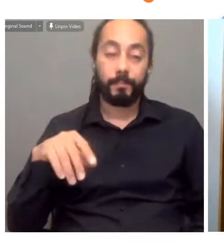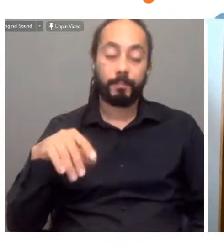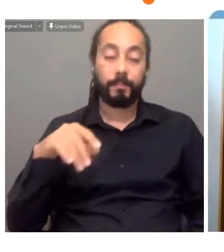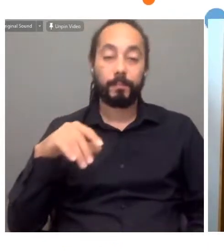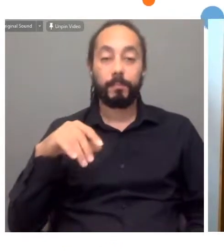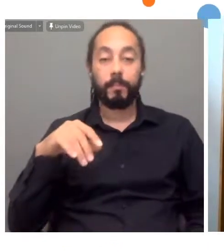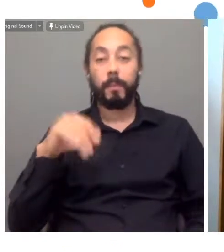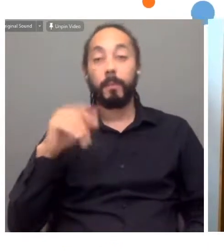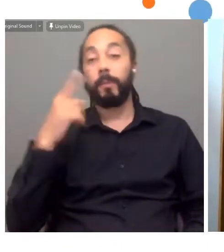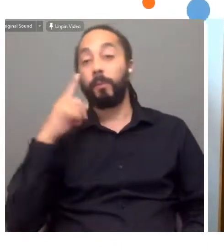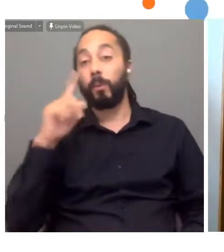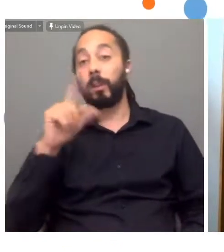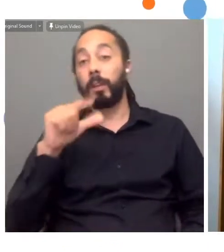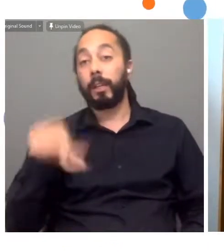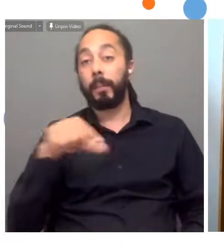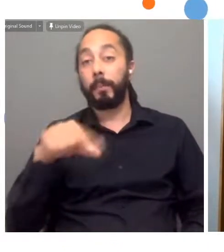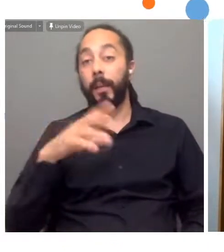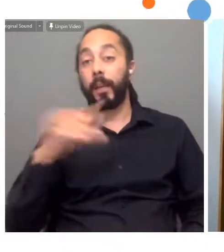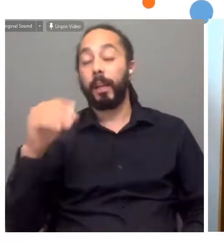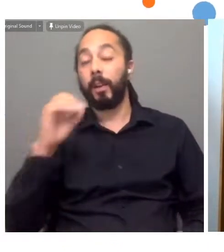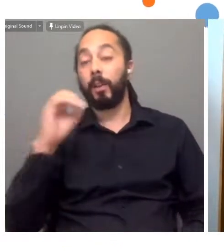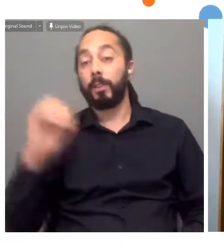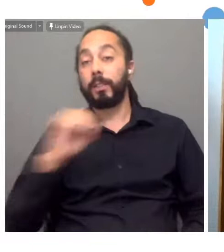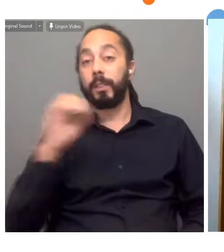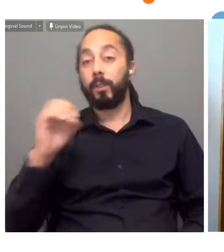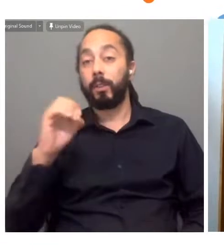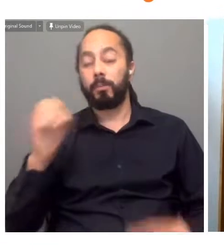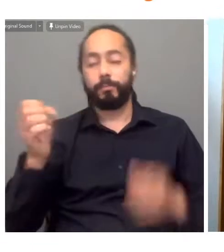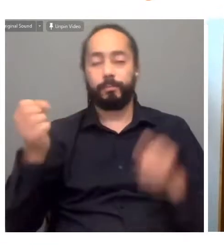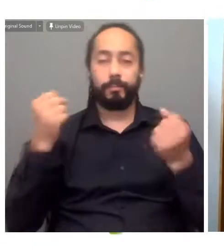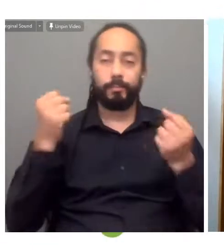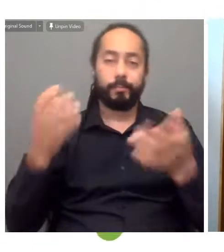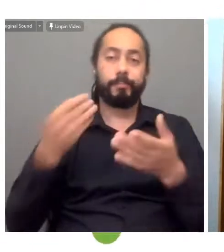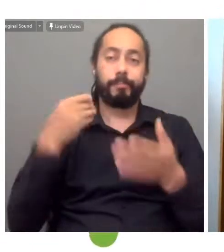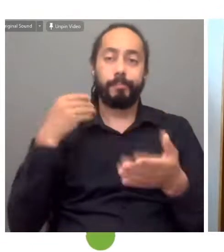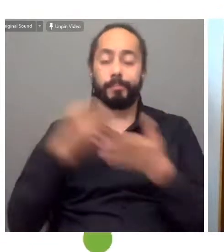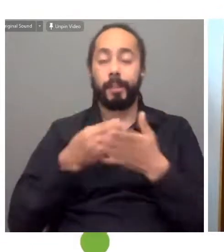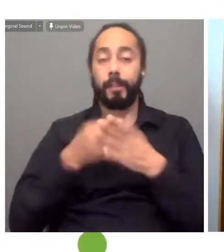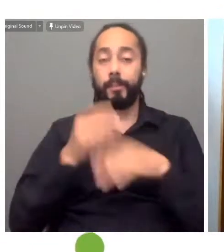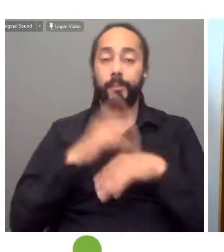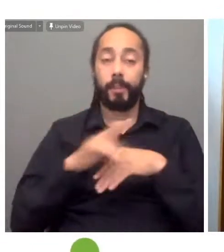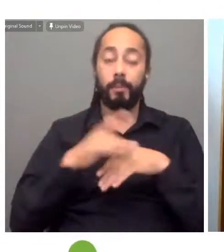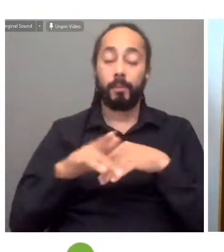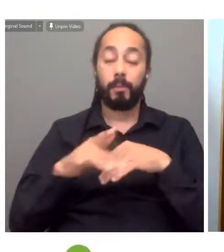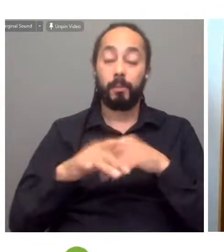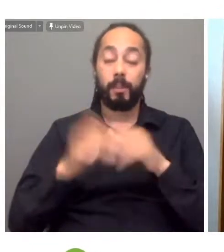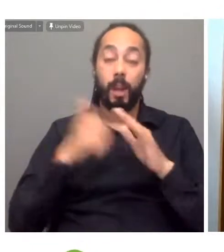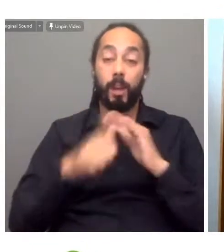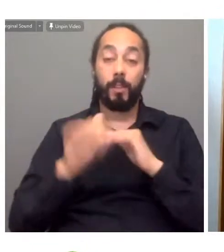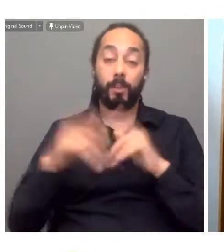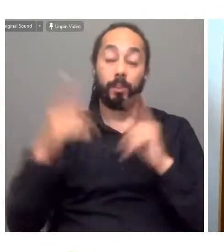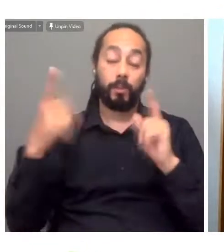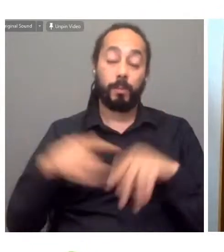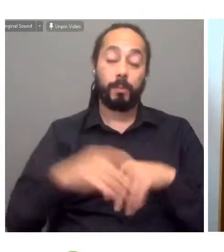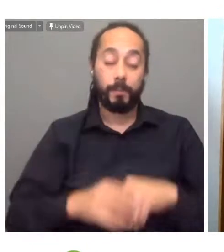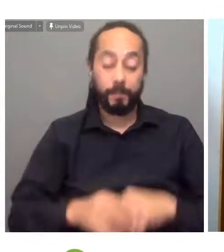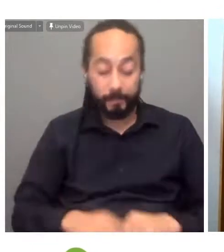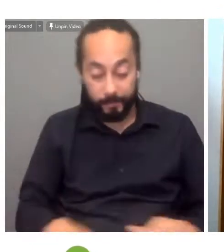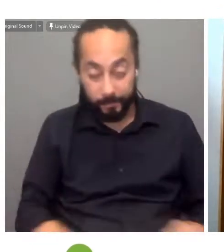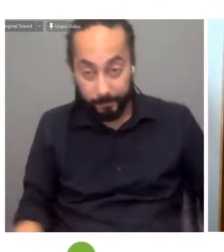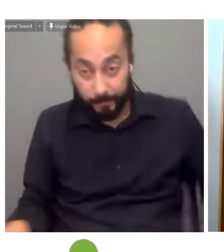there's a lot of money available as part of those agreements, like tens of millions of